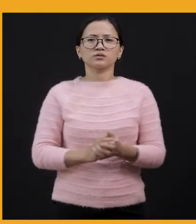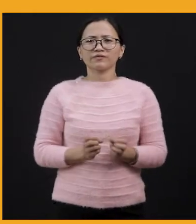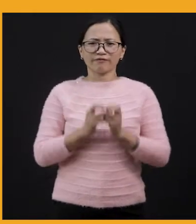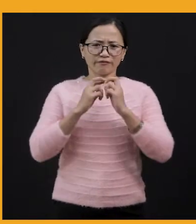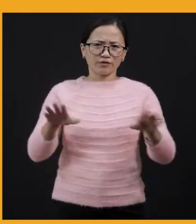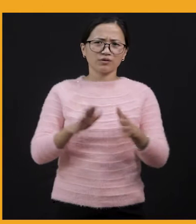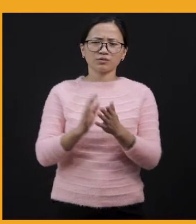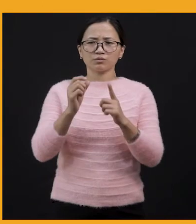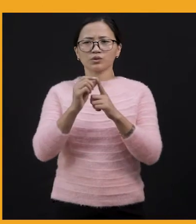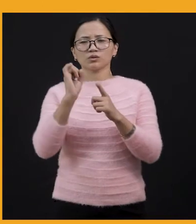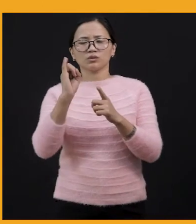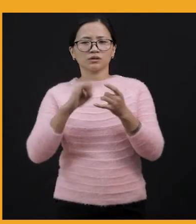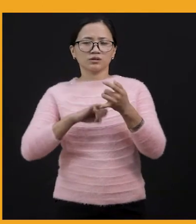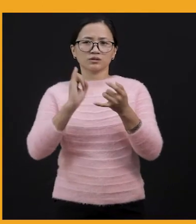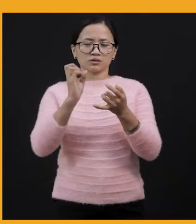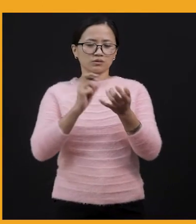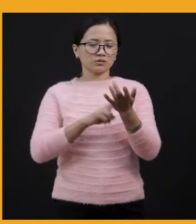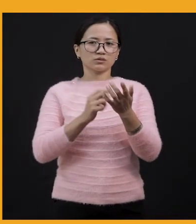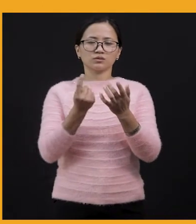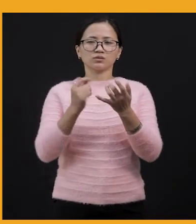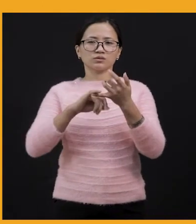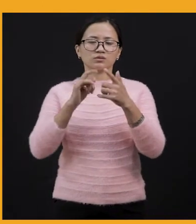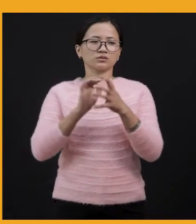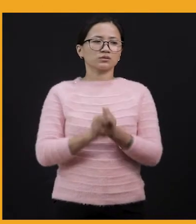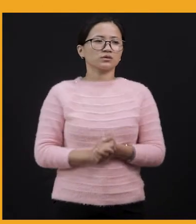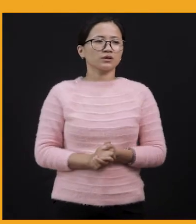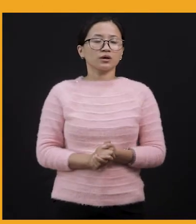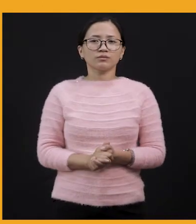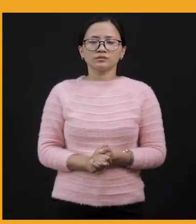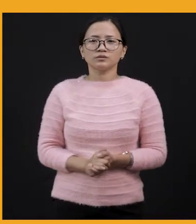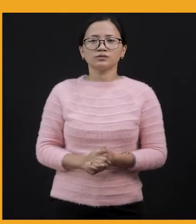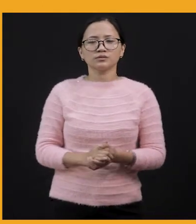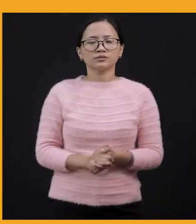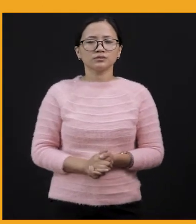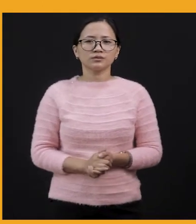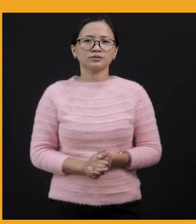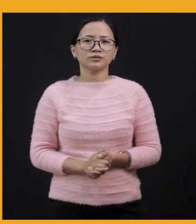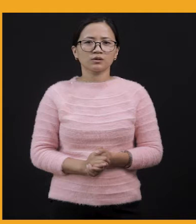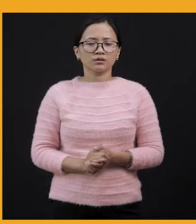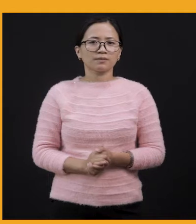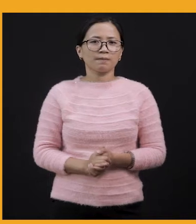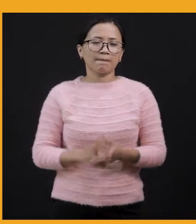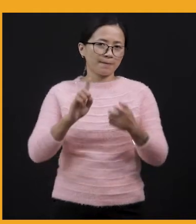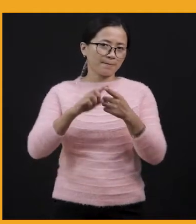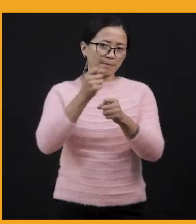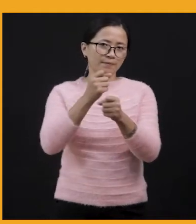gas. So I want you to have a look at these pictures. These are all examples of burning of fossil